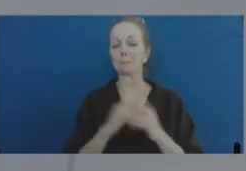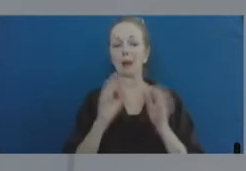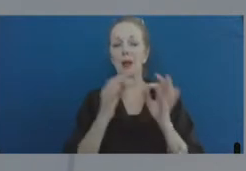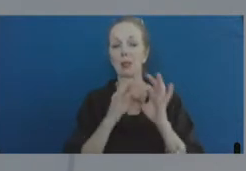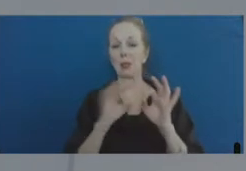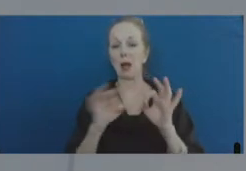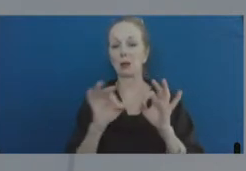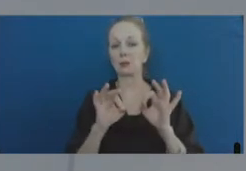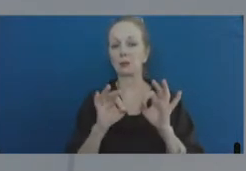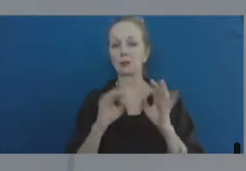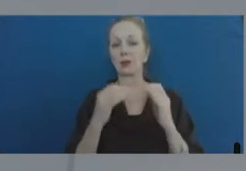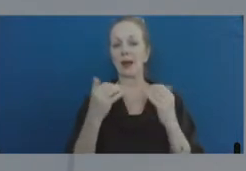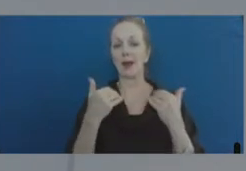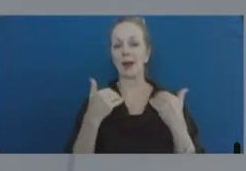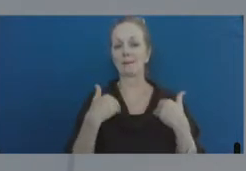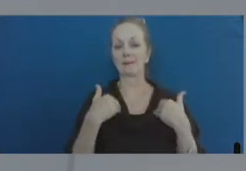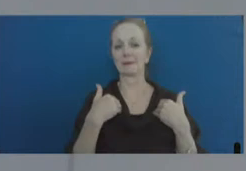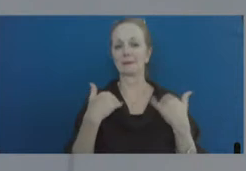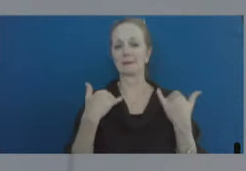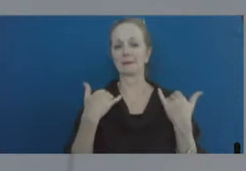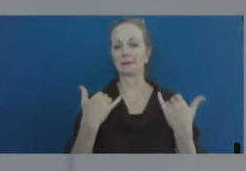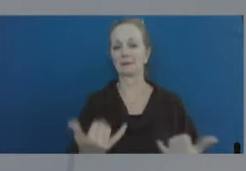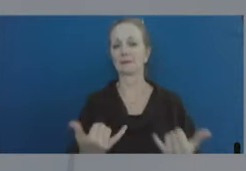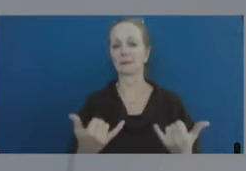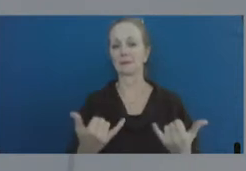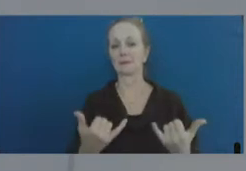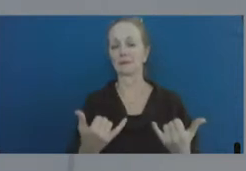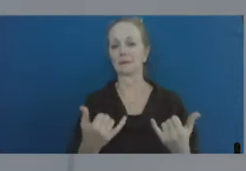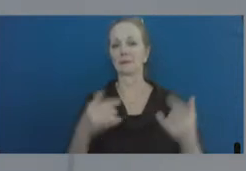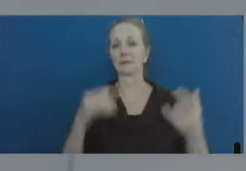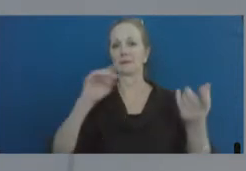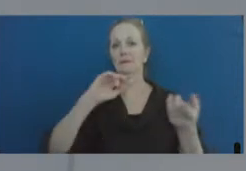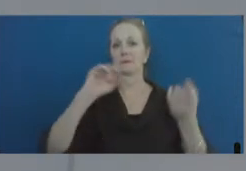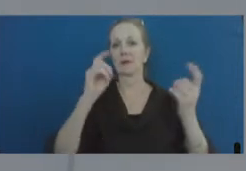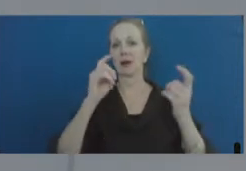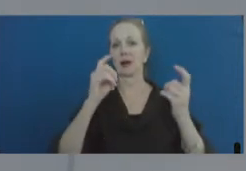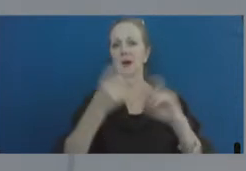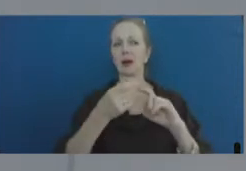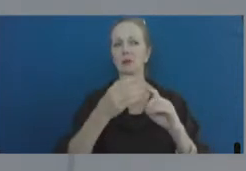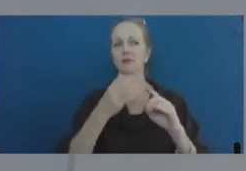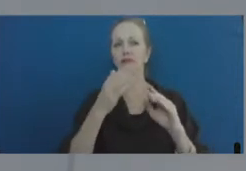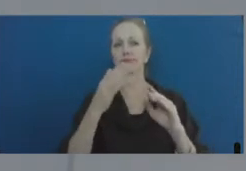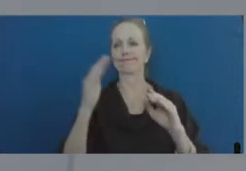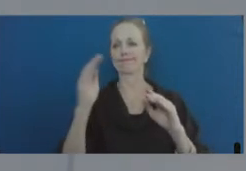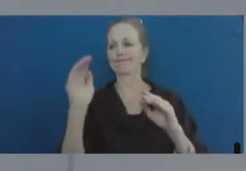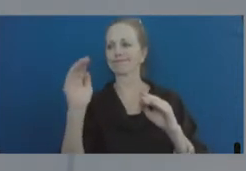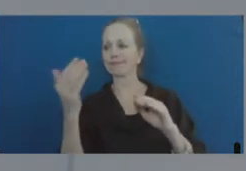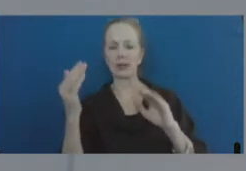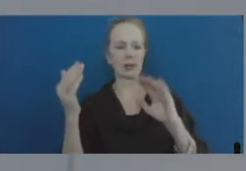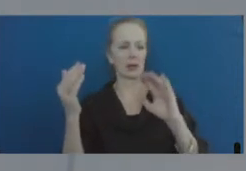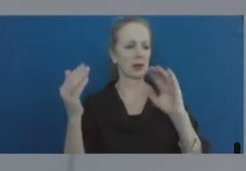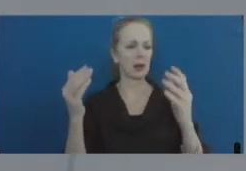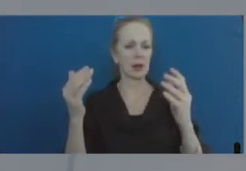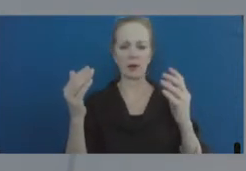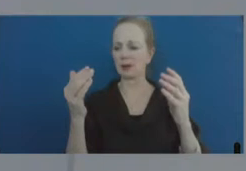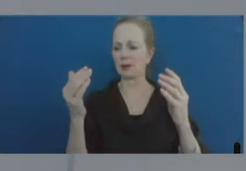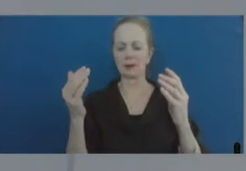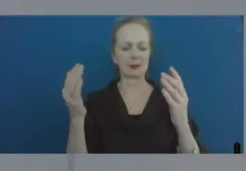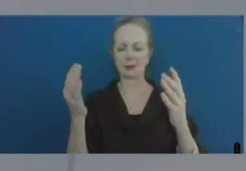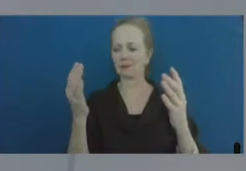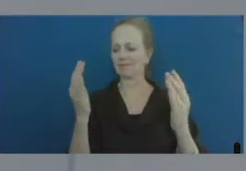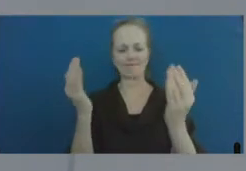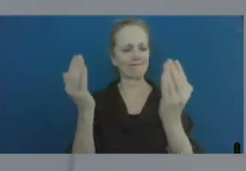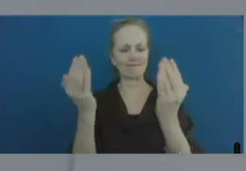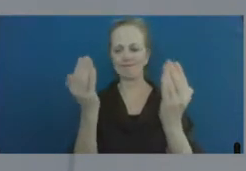have. What will be developed under this amendment? I think having that side-by-side comparison, having an example would certainly help